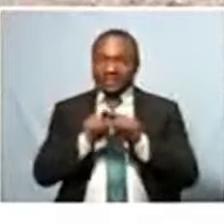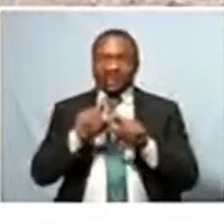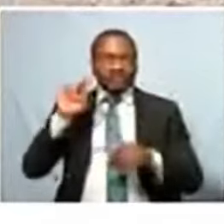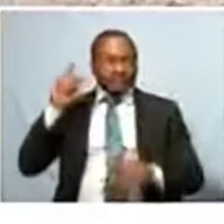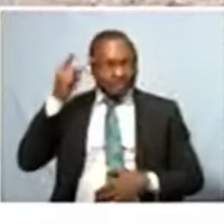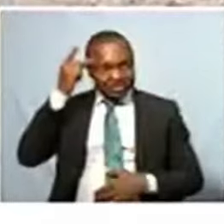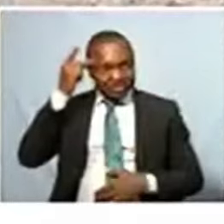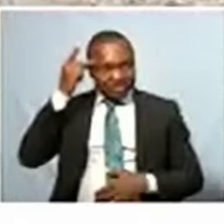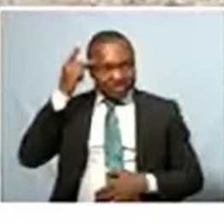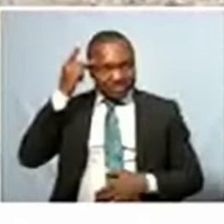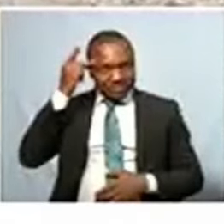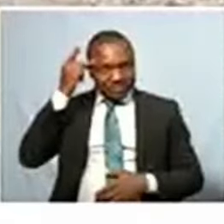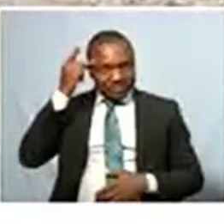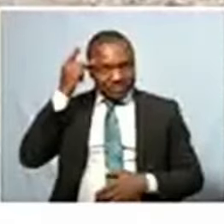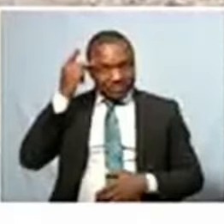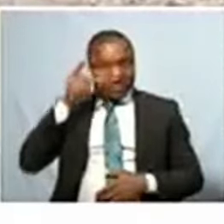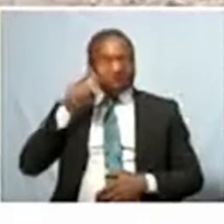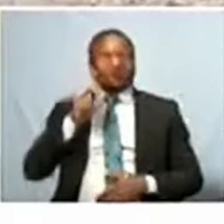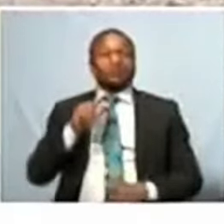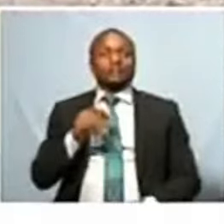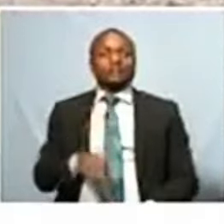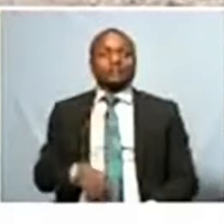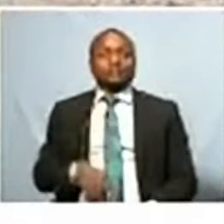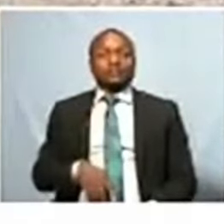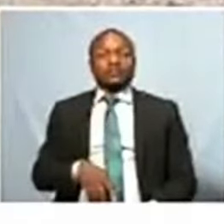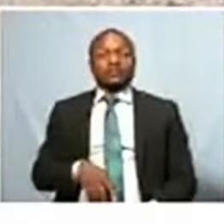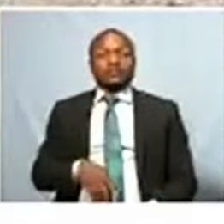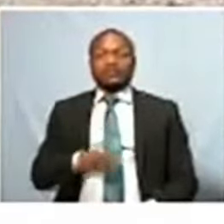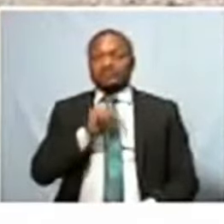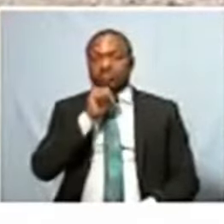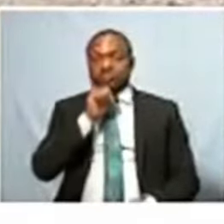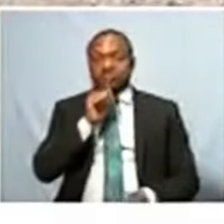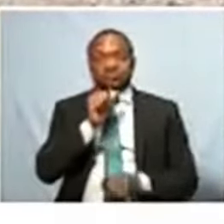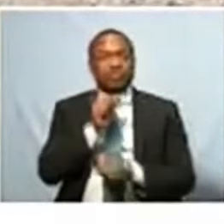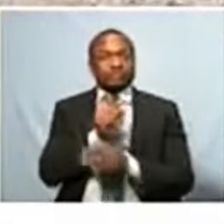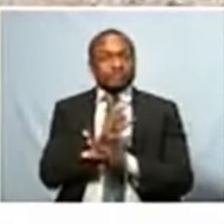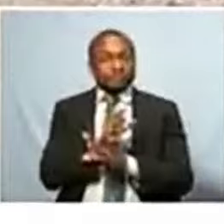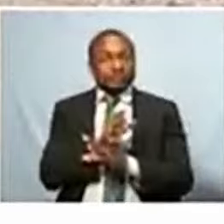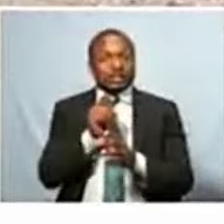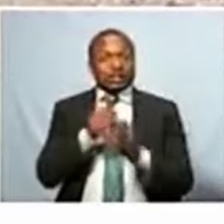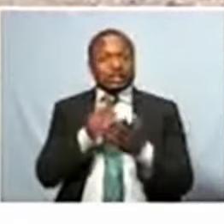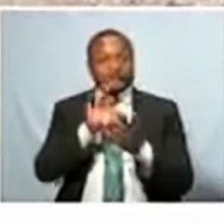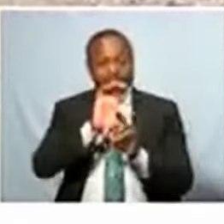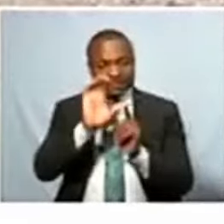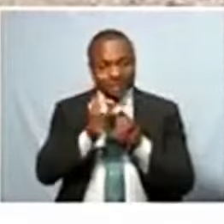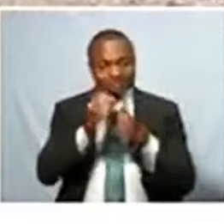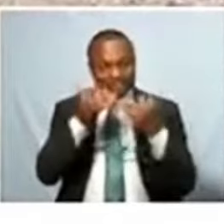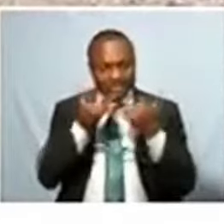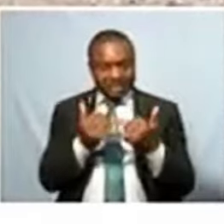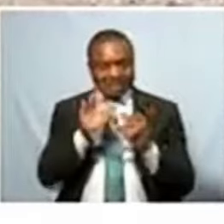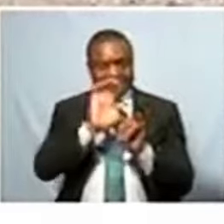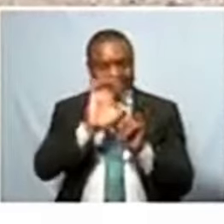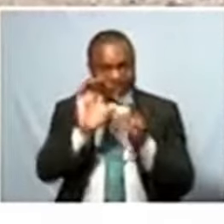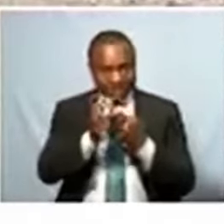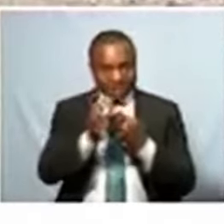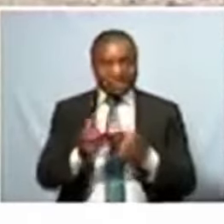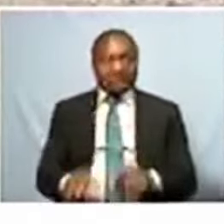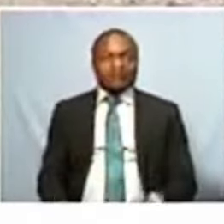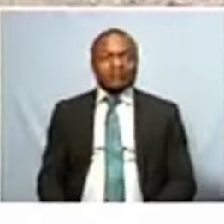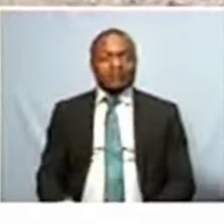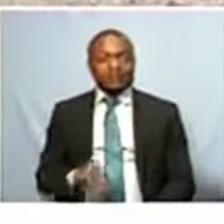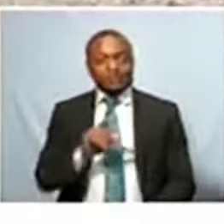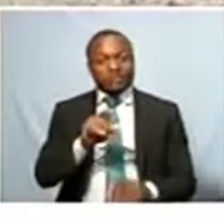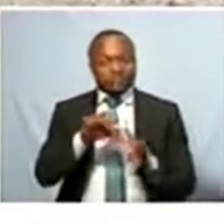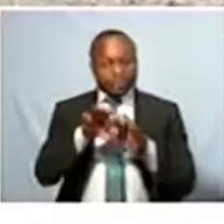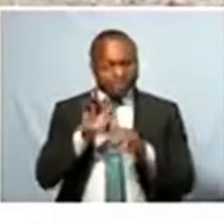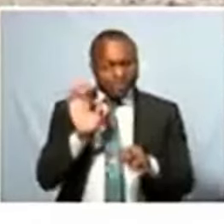political intolerance. And the political intolerance is a culture. And now that it is a culture, you find